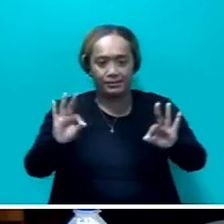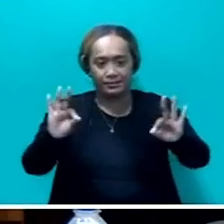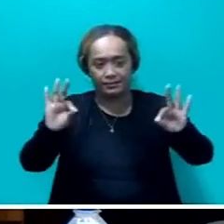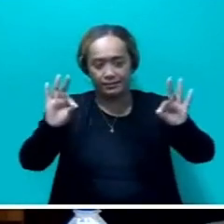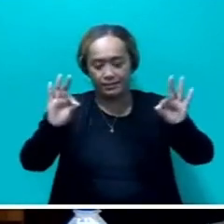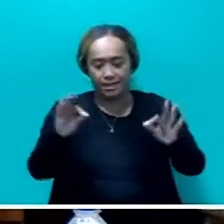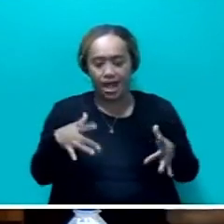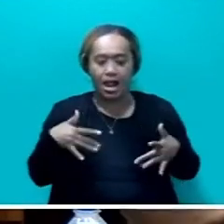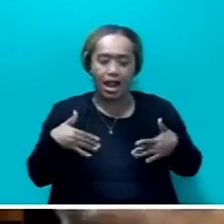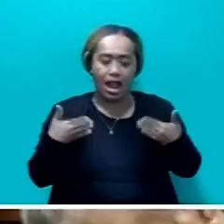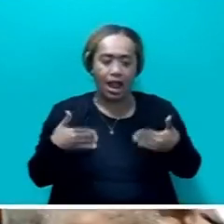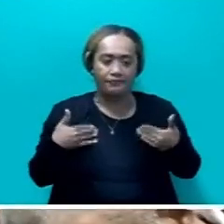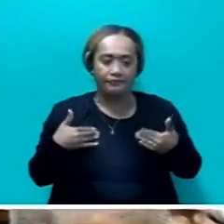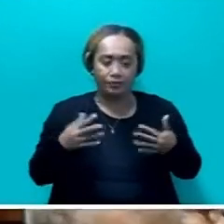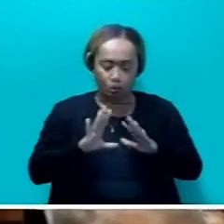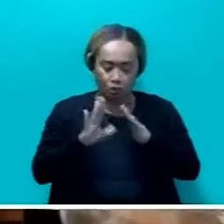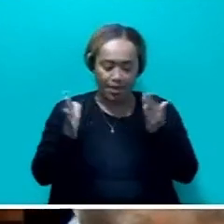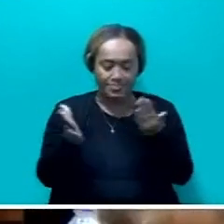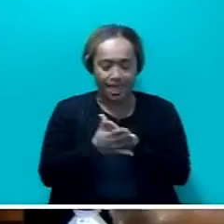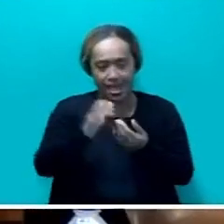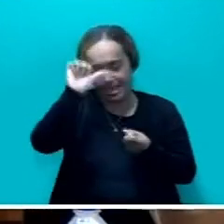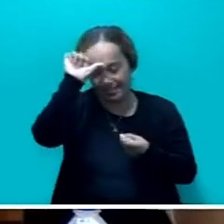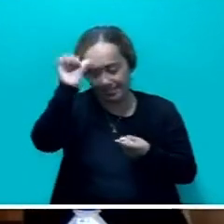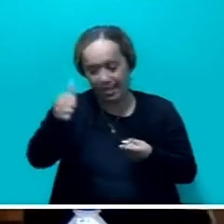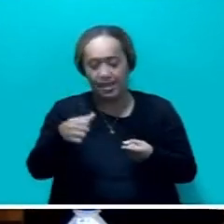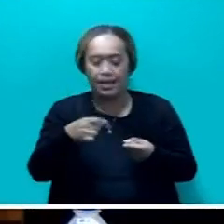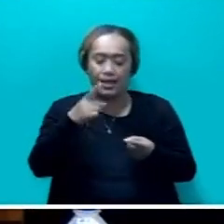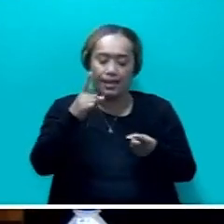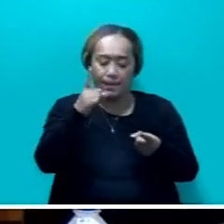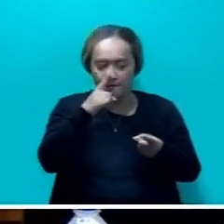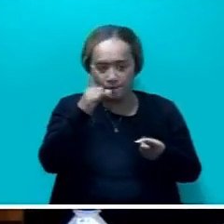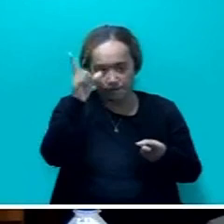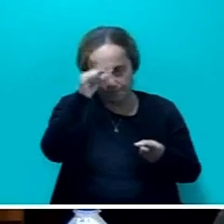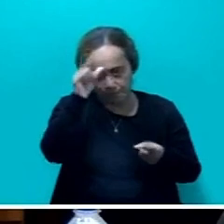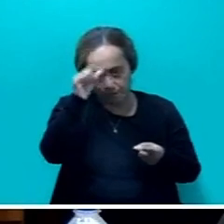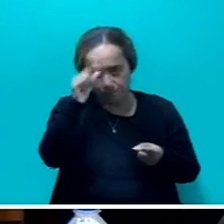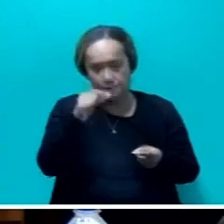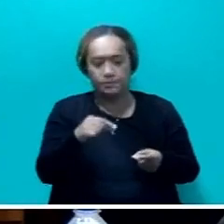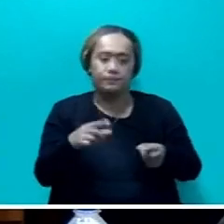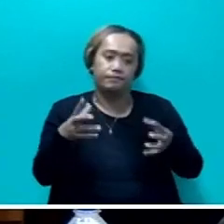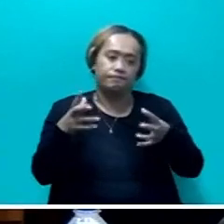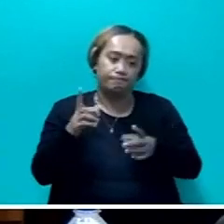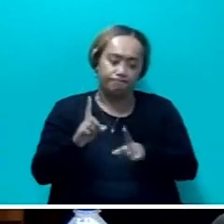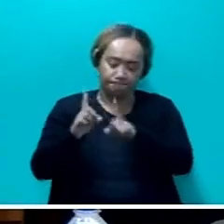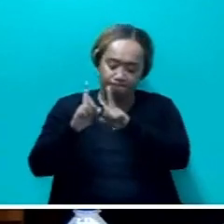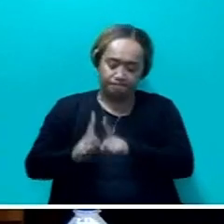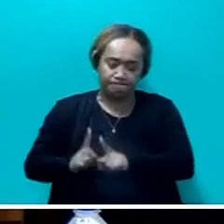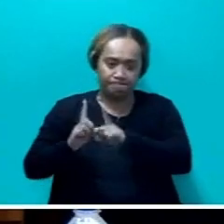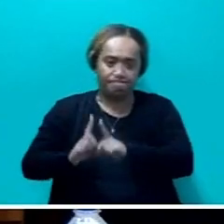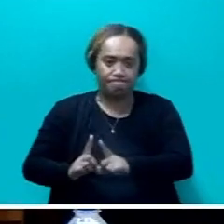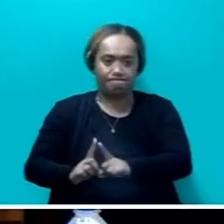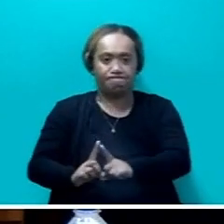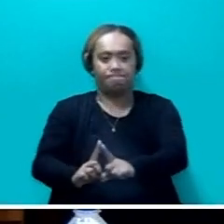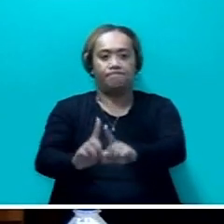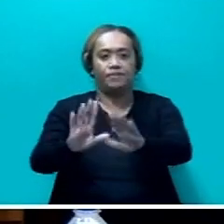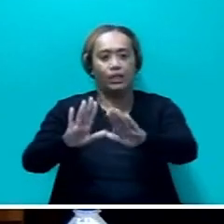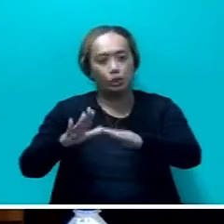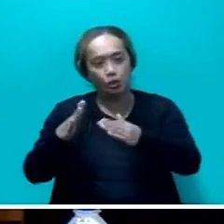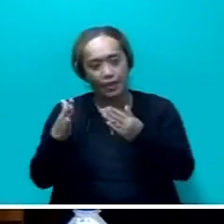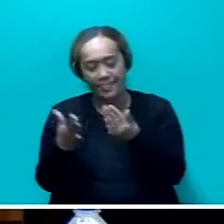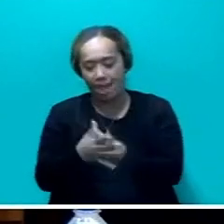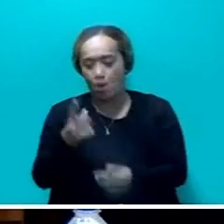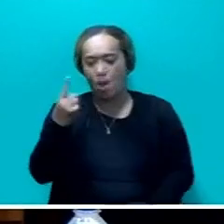of the Itoke and Indo-Fijian communities, living side by side for the last 144